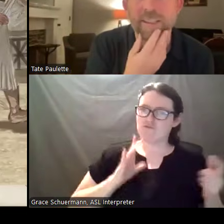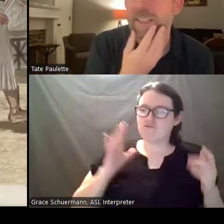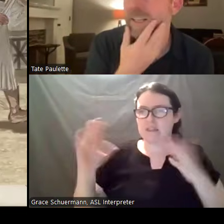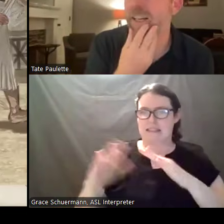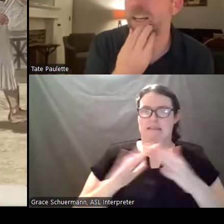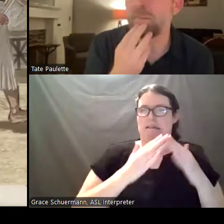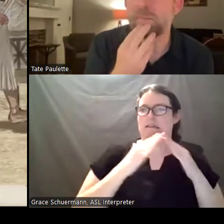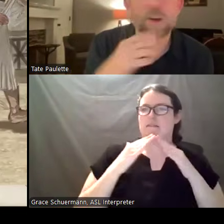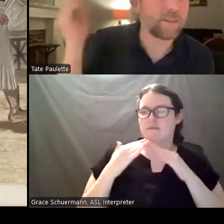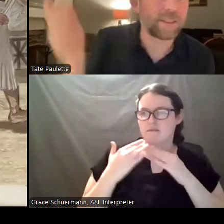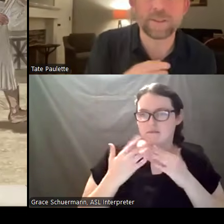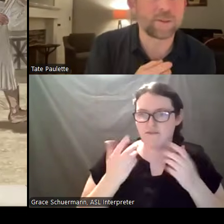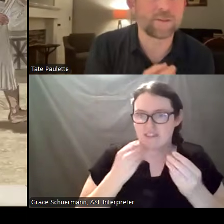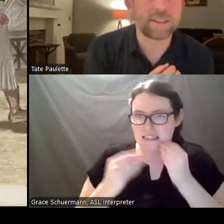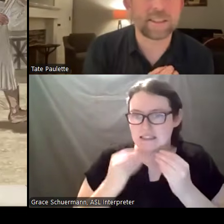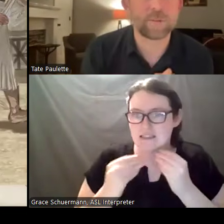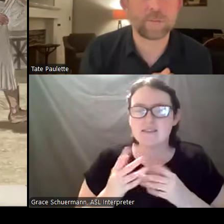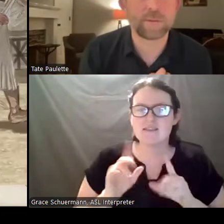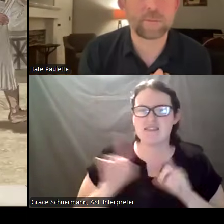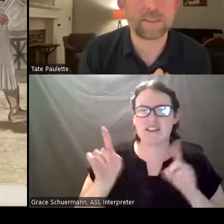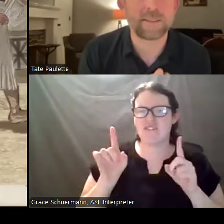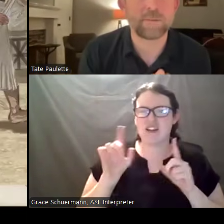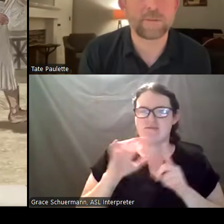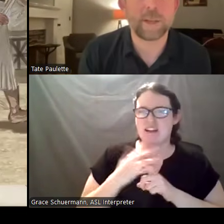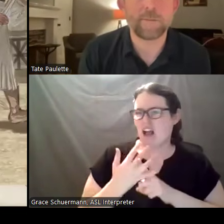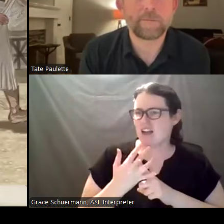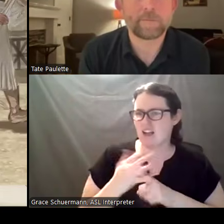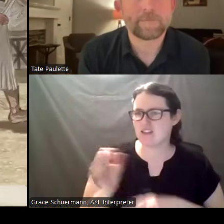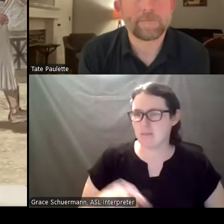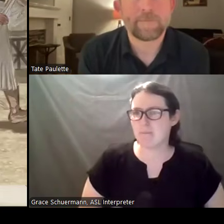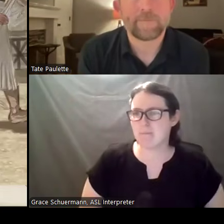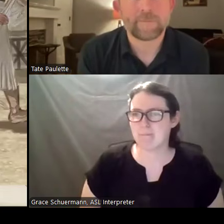ones. All different sorts of contexts where beer was being consumed. Yeah.